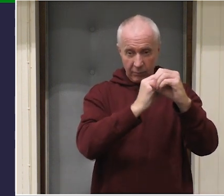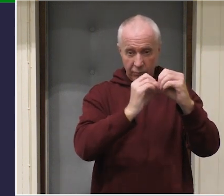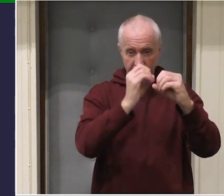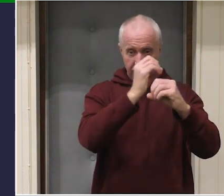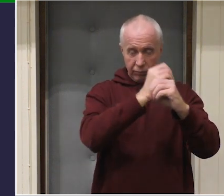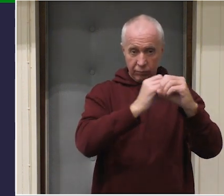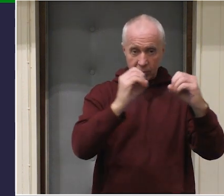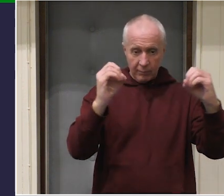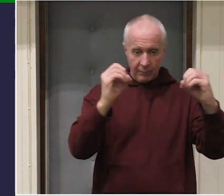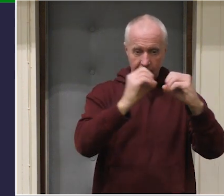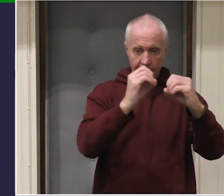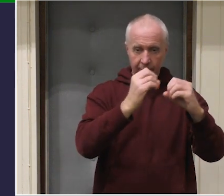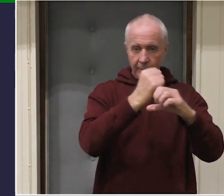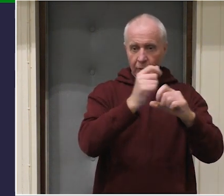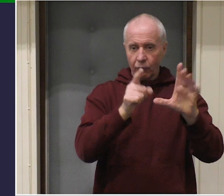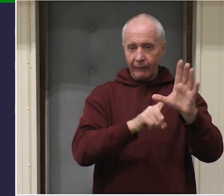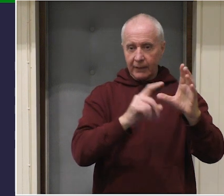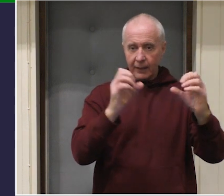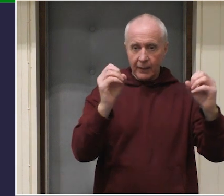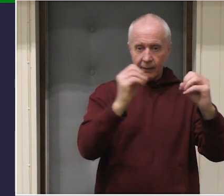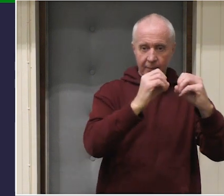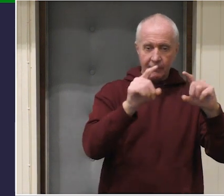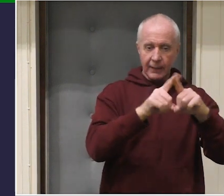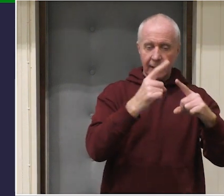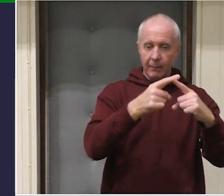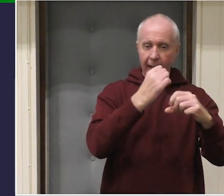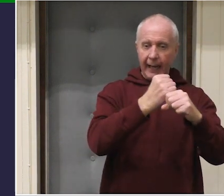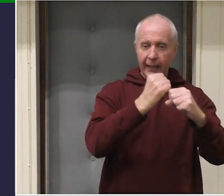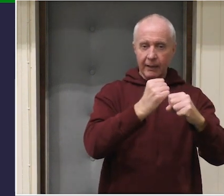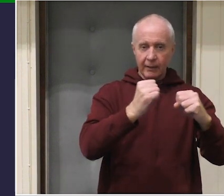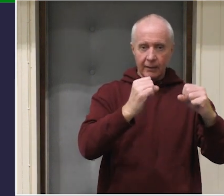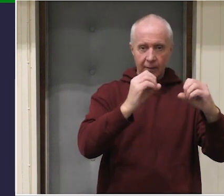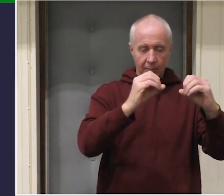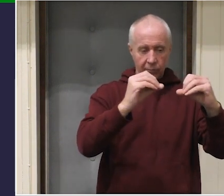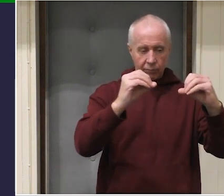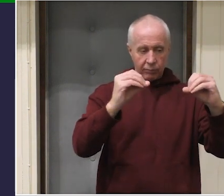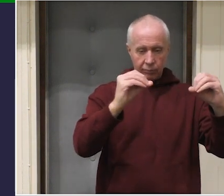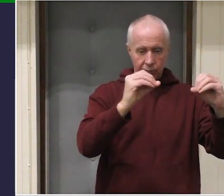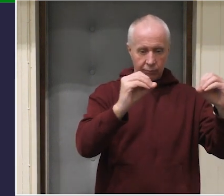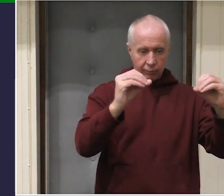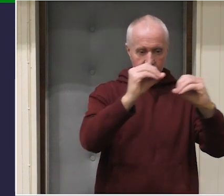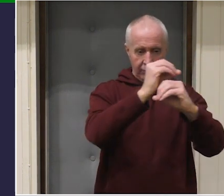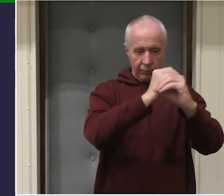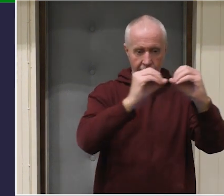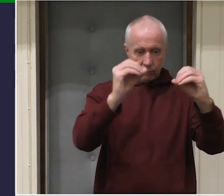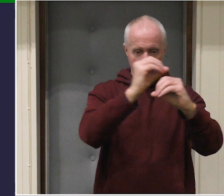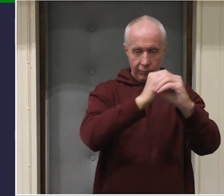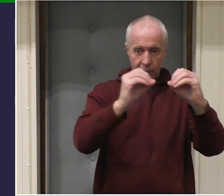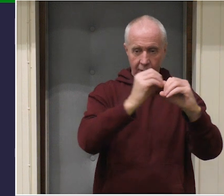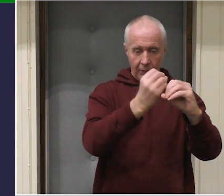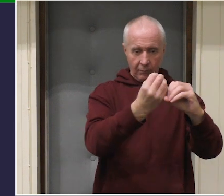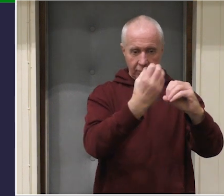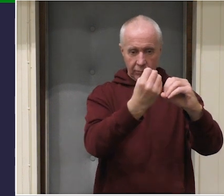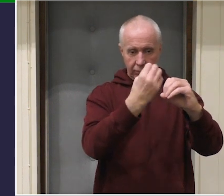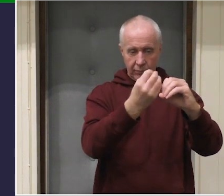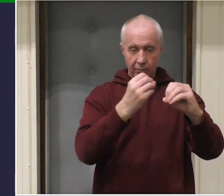other. Their own gravity is deforming them into kind of an egg shape. And that changes the pulsations. So the pulsations I see have